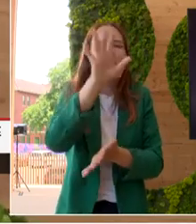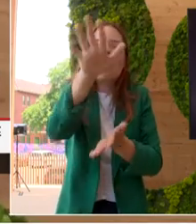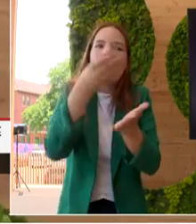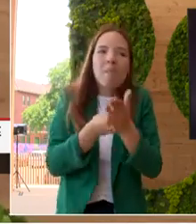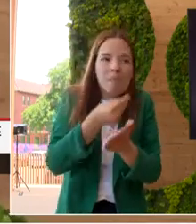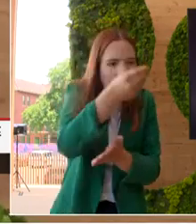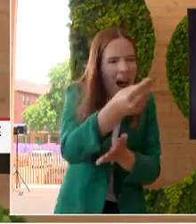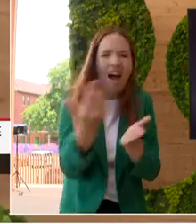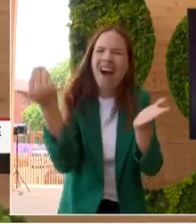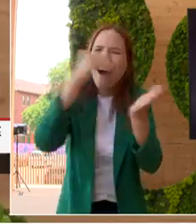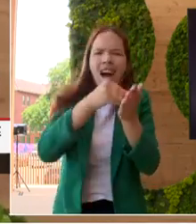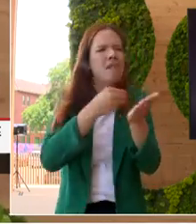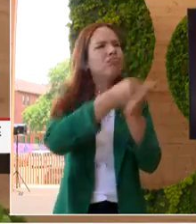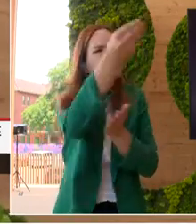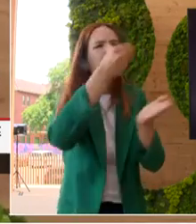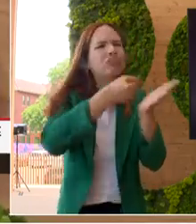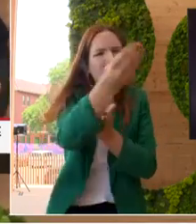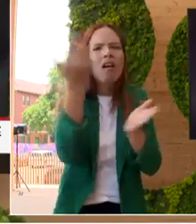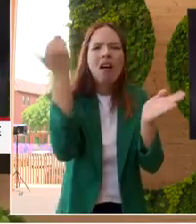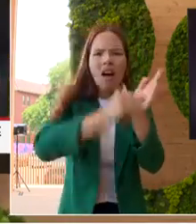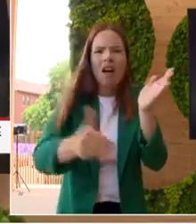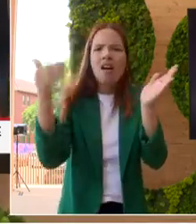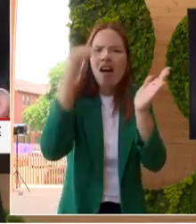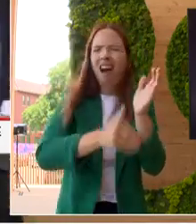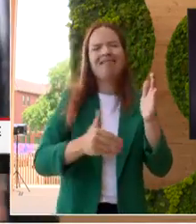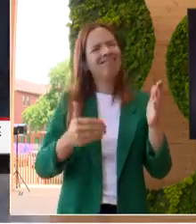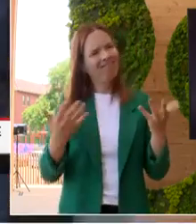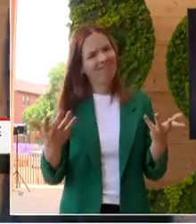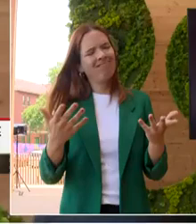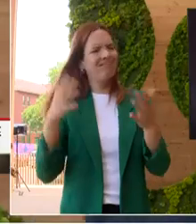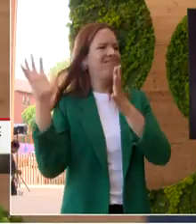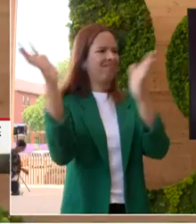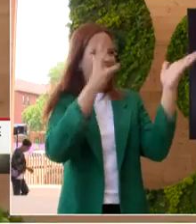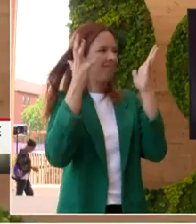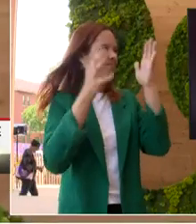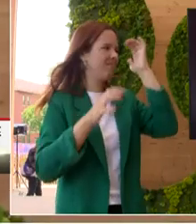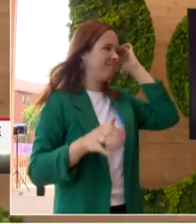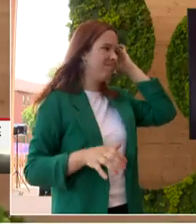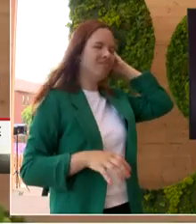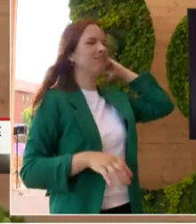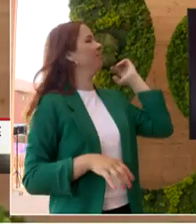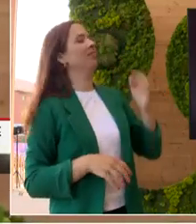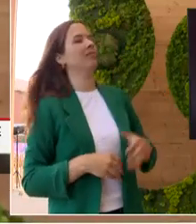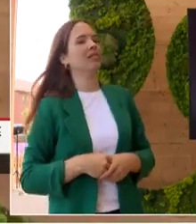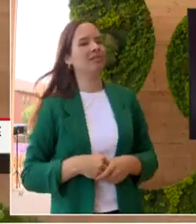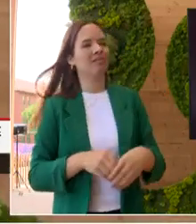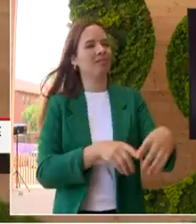Thank you.